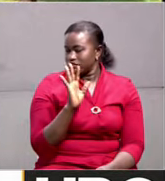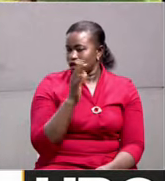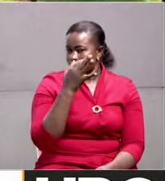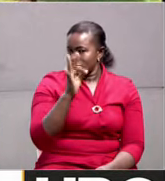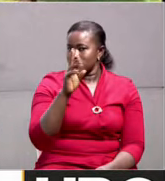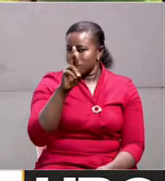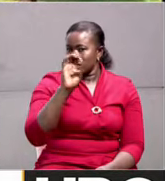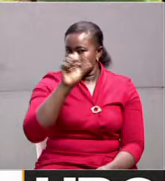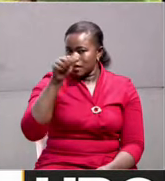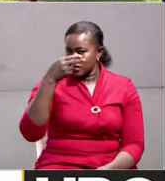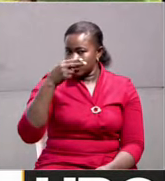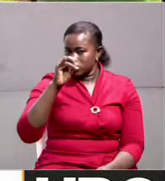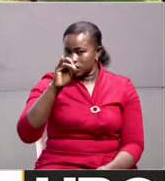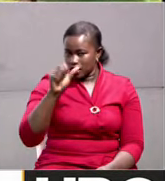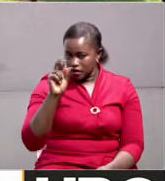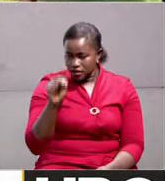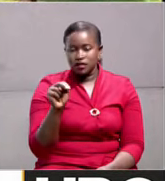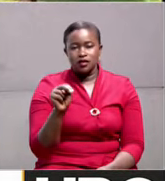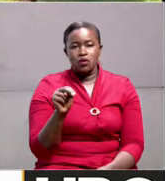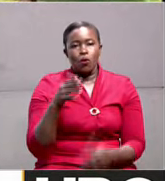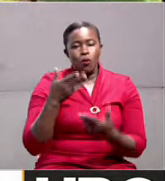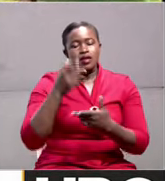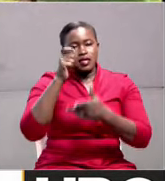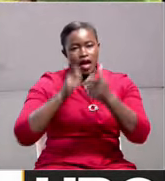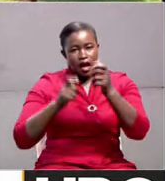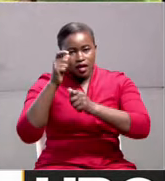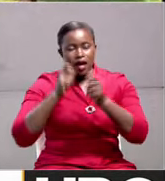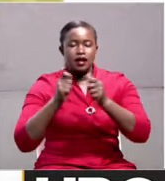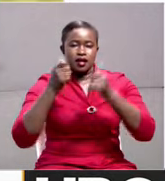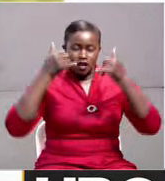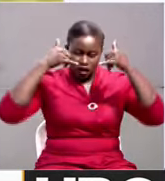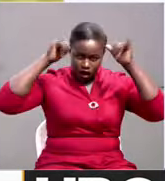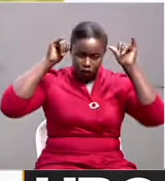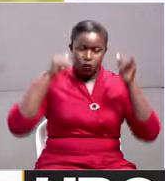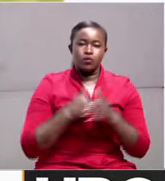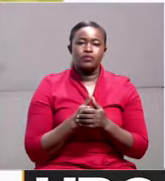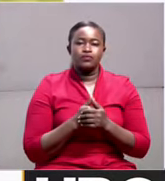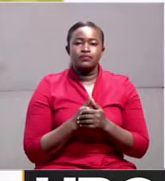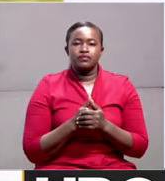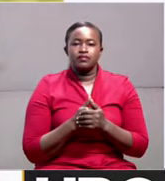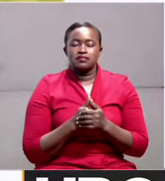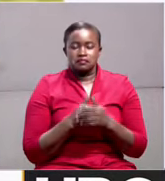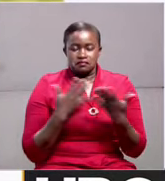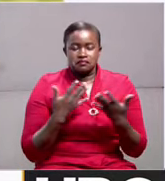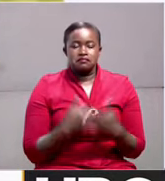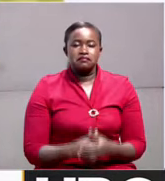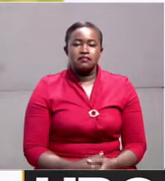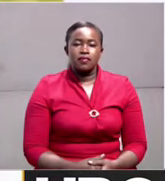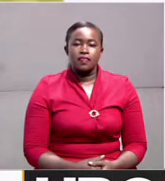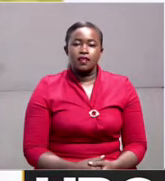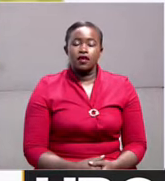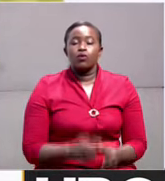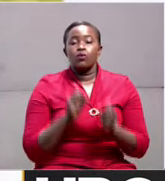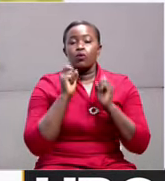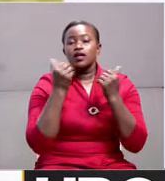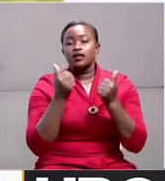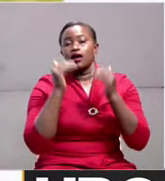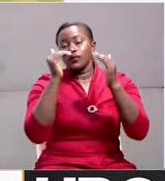the dairy cows. You have not got it, leave it when you get it. Now let's go